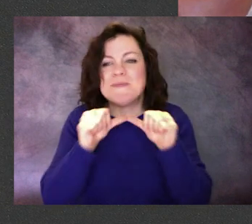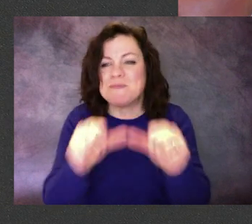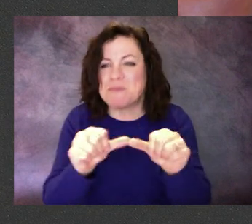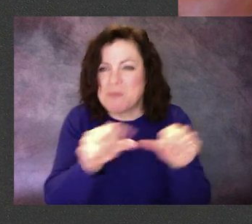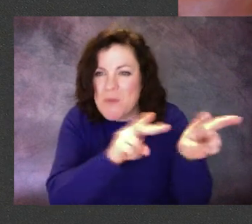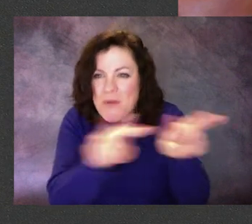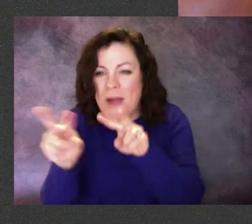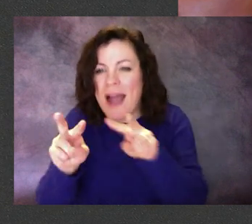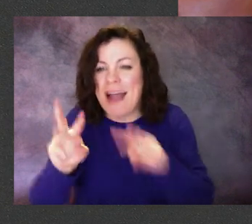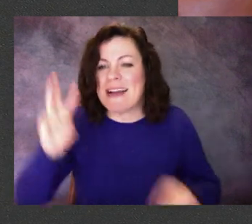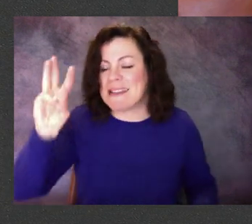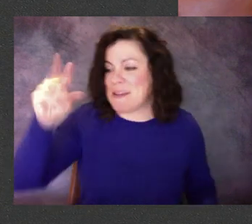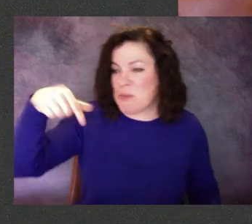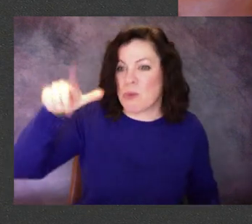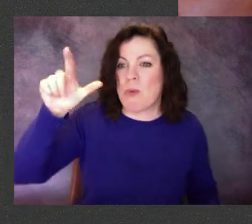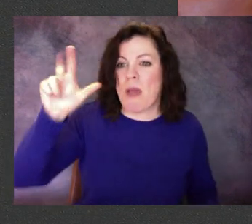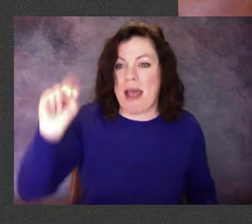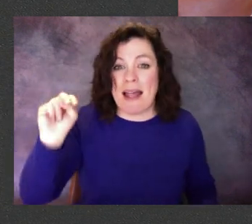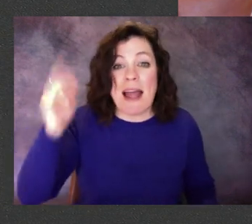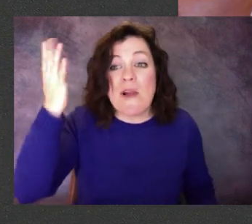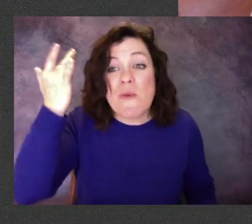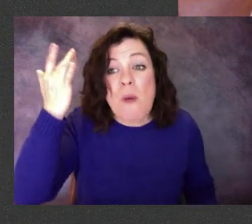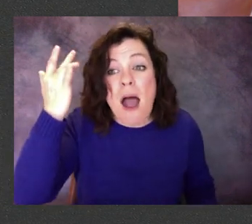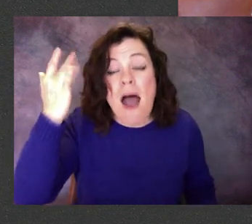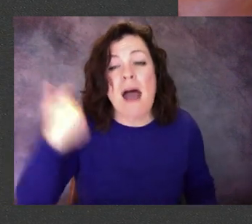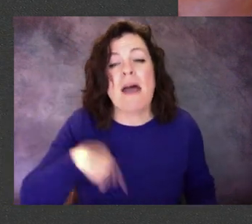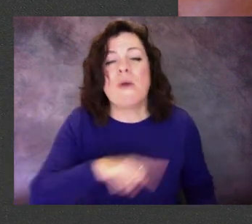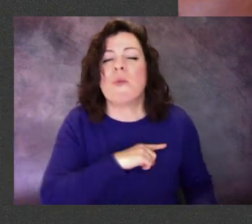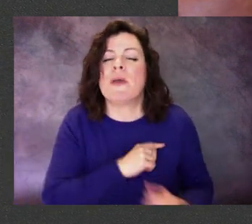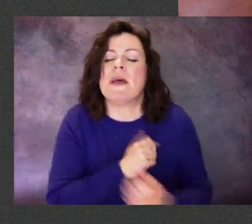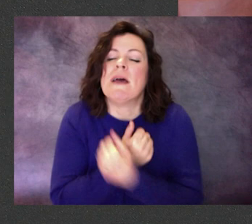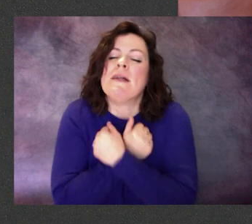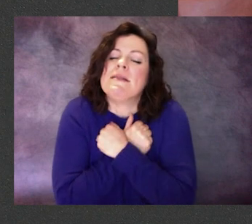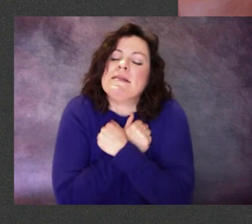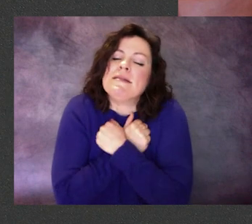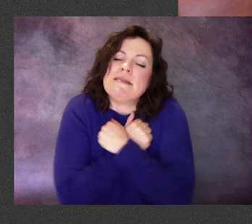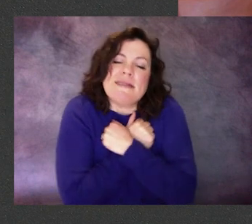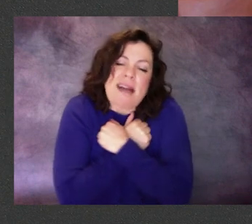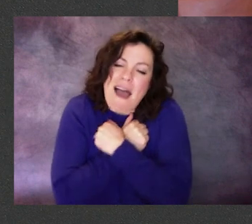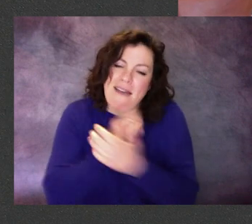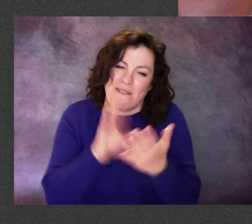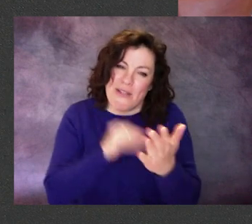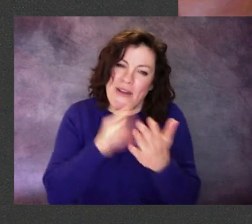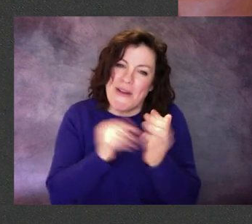please keep on tuning into WQLN, because there is nothing we love better